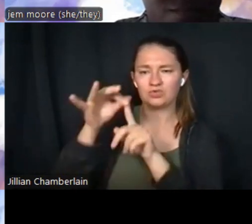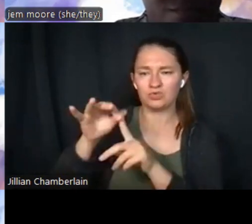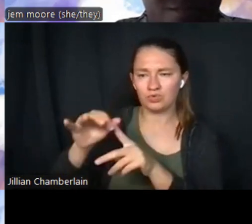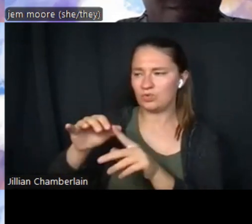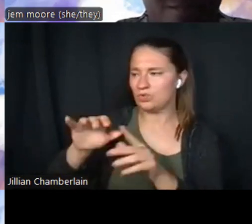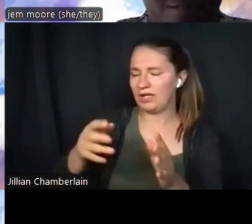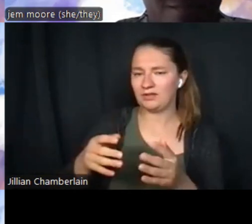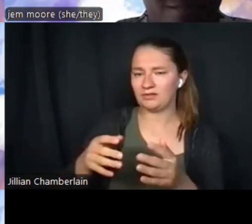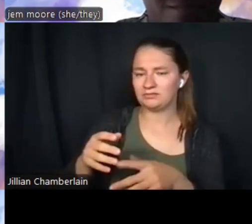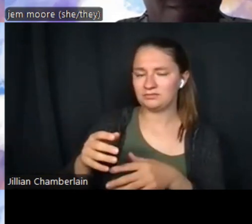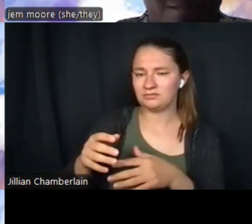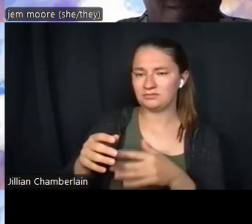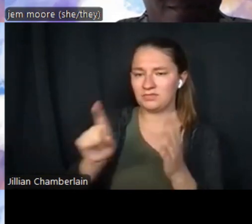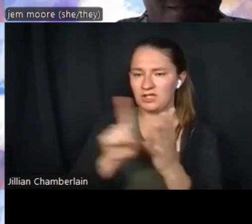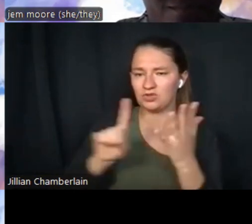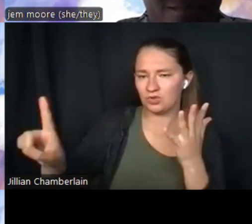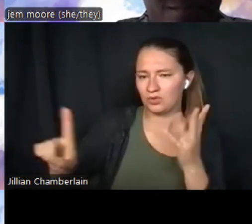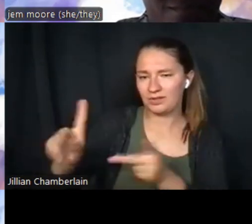and